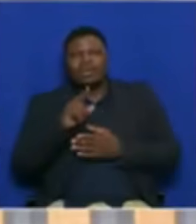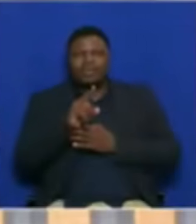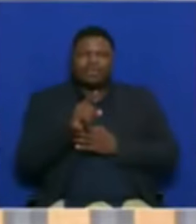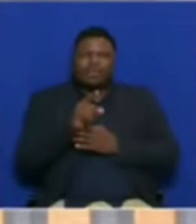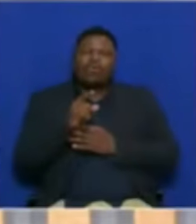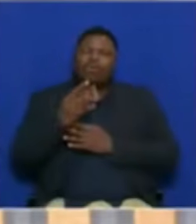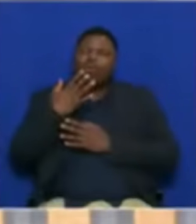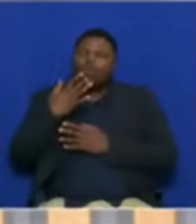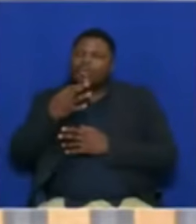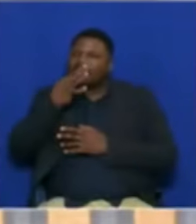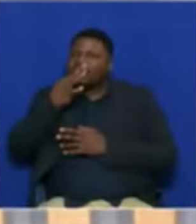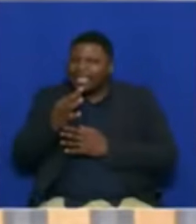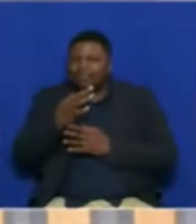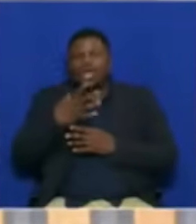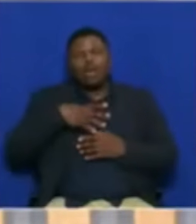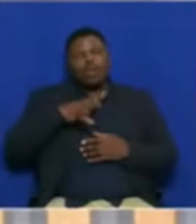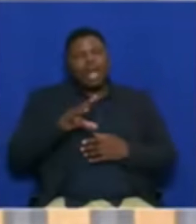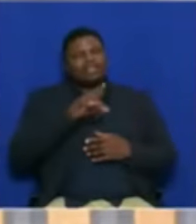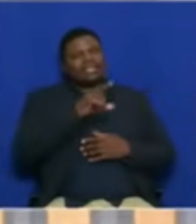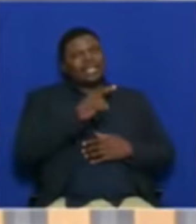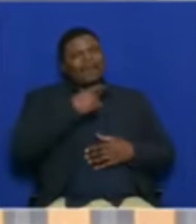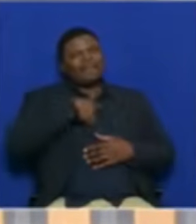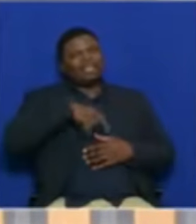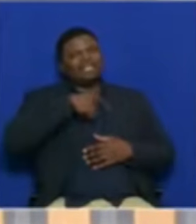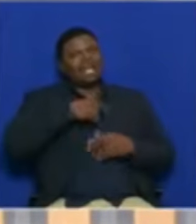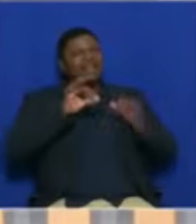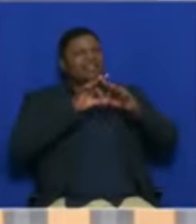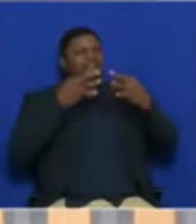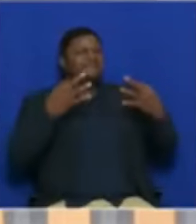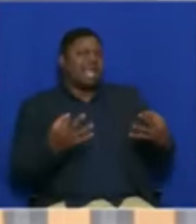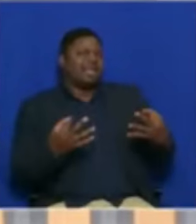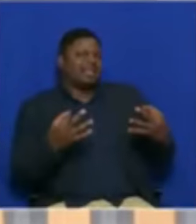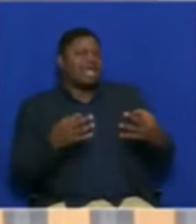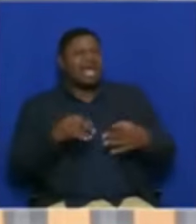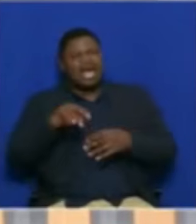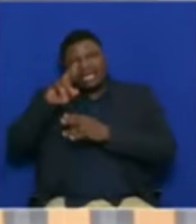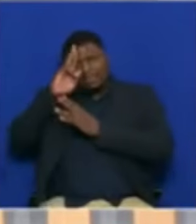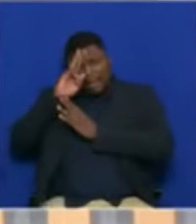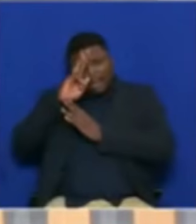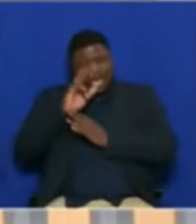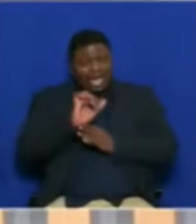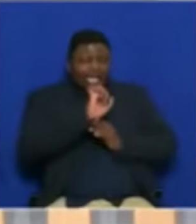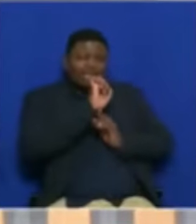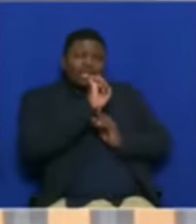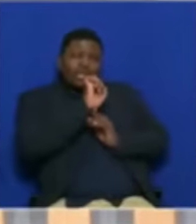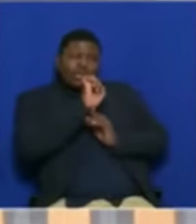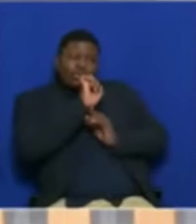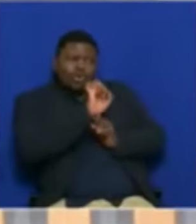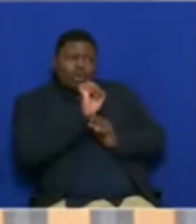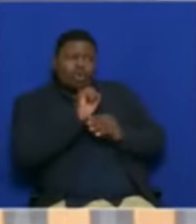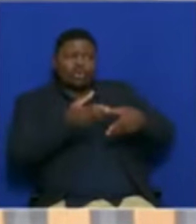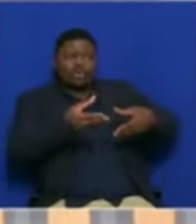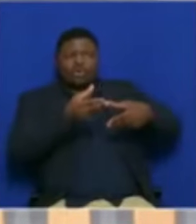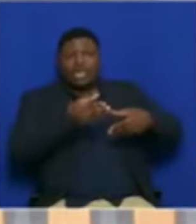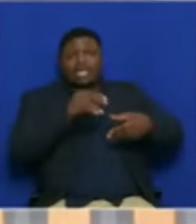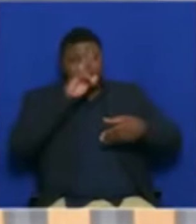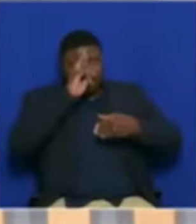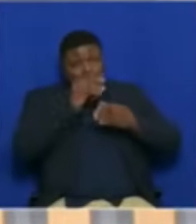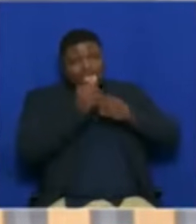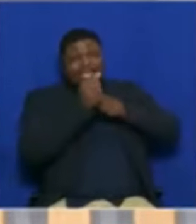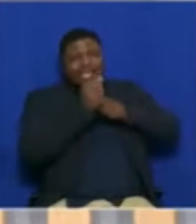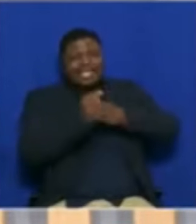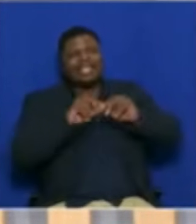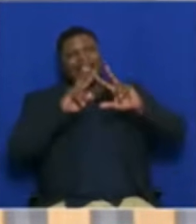Mokwele? It's your docket, remember, you're Yes. the lead investigator. Yes. The second part requires files, records, correspondence,